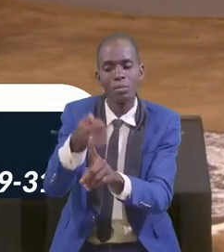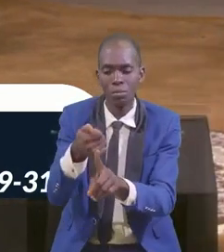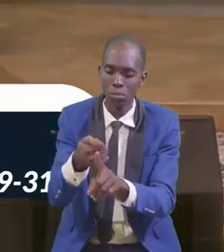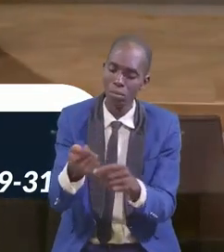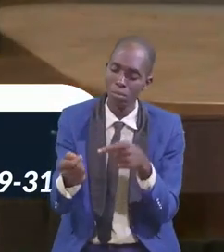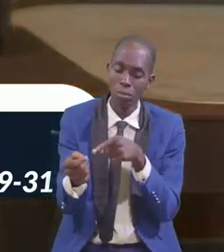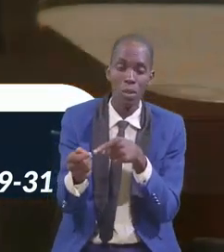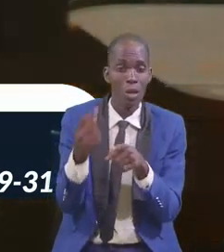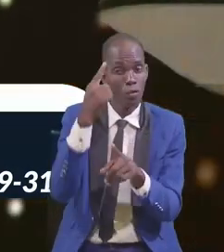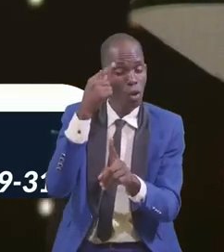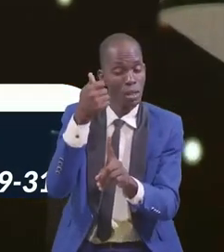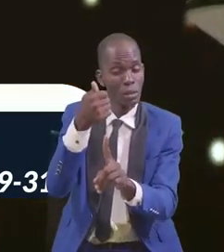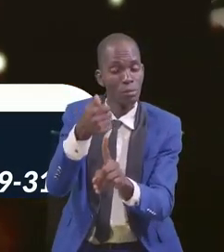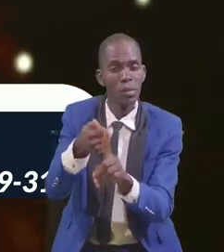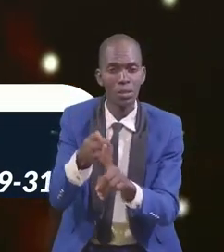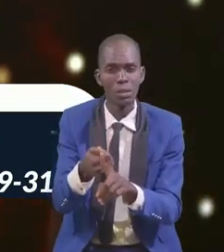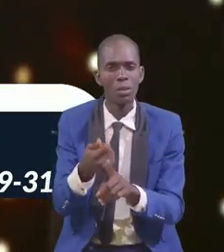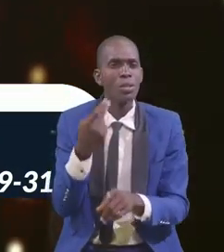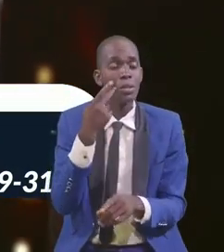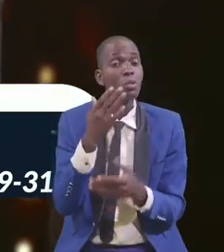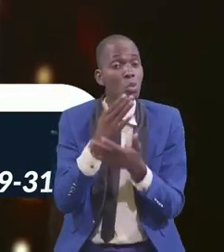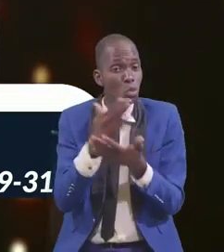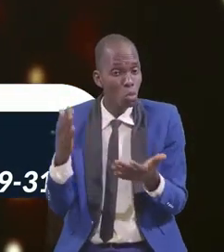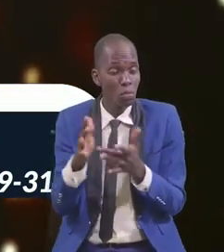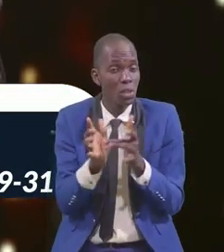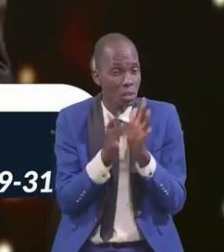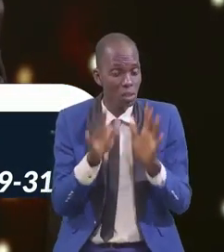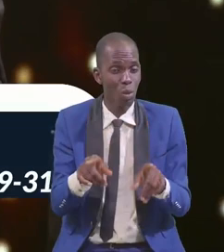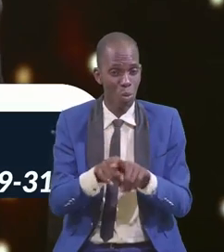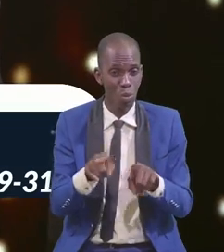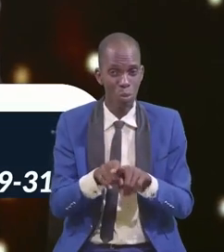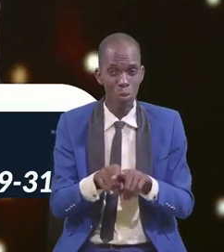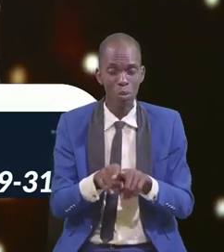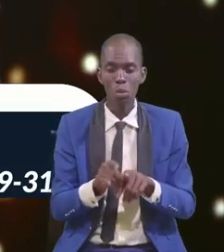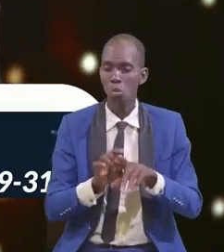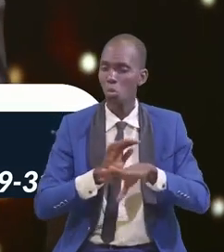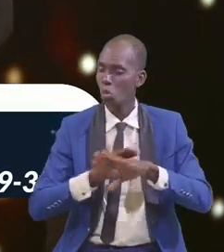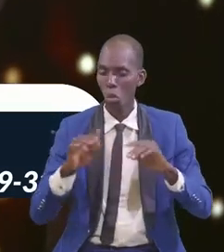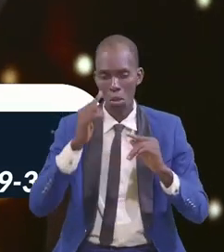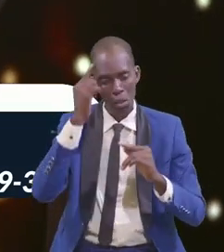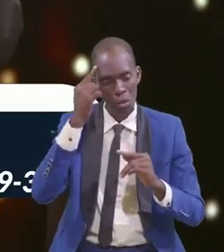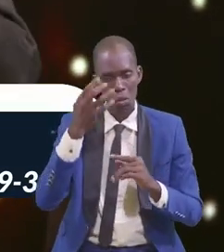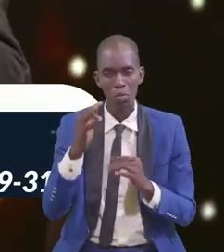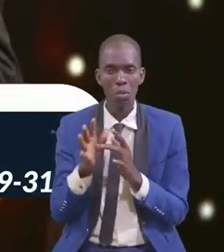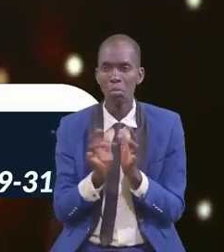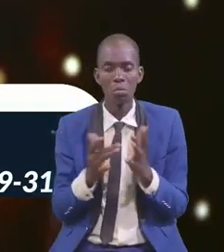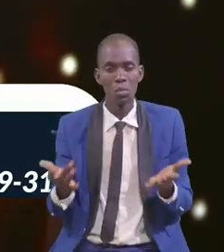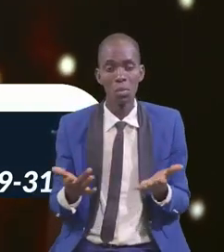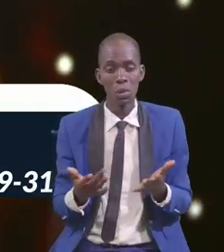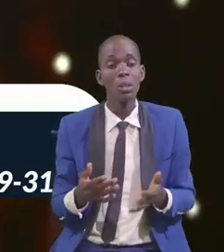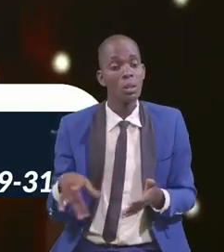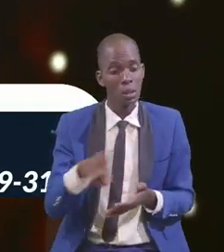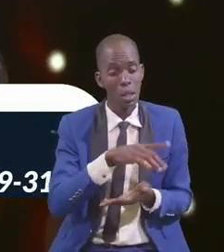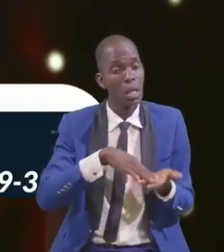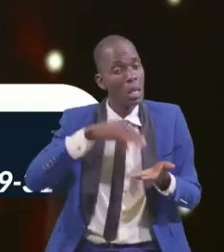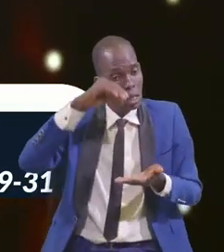there's some so-called believers too. They don't think of the Bible. They learn doctrine. The